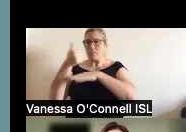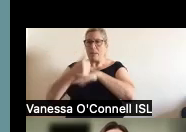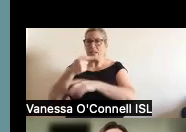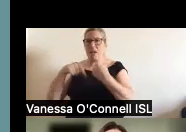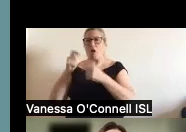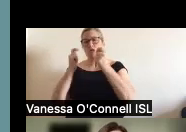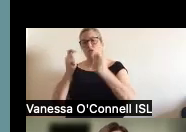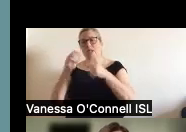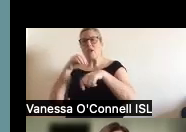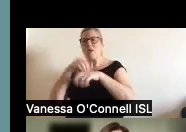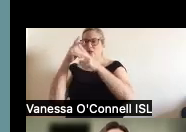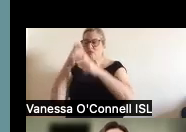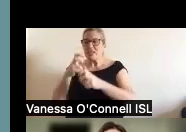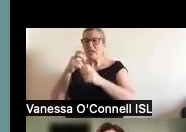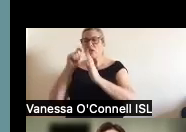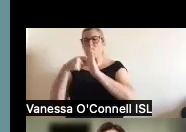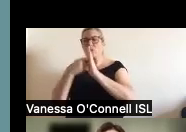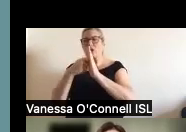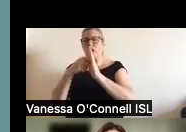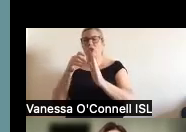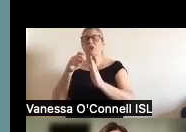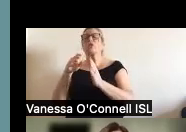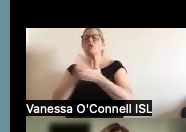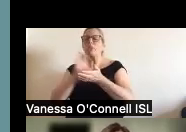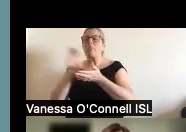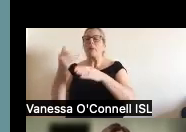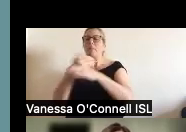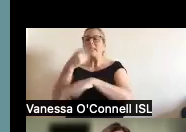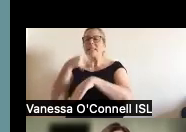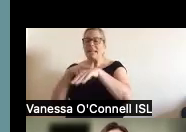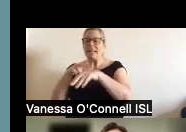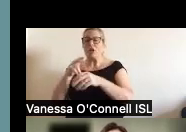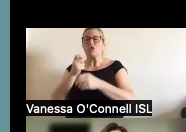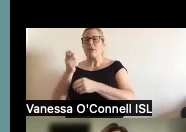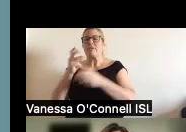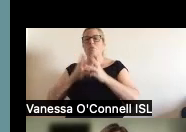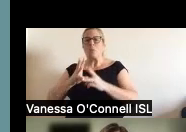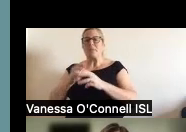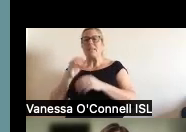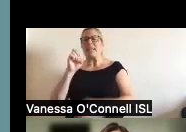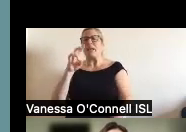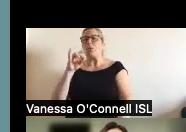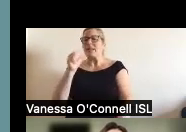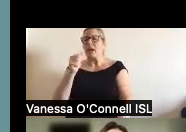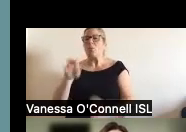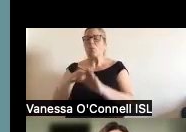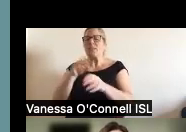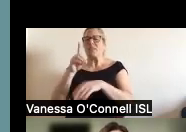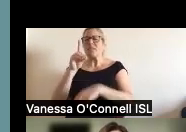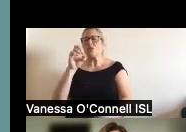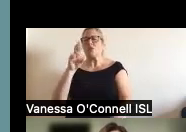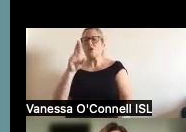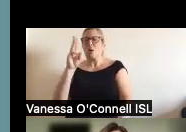the research project that was commissioned with the National Traveller Women's Forum and Akidwa with Dr. Pauline Cullen from